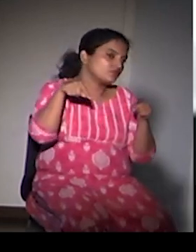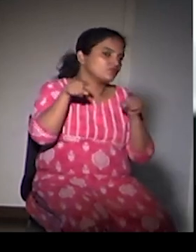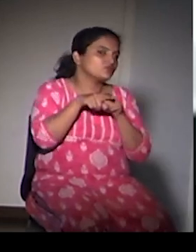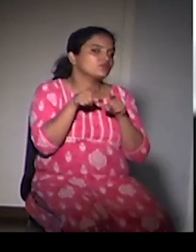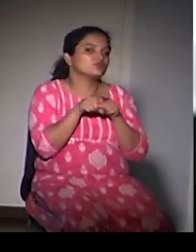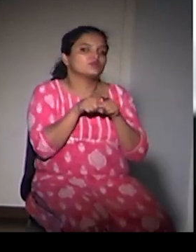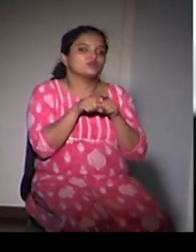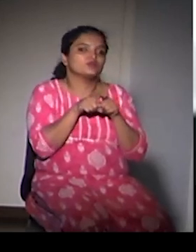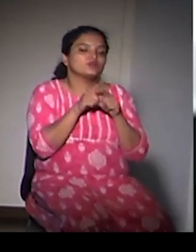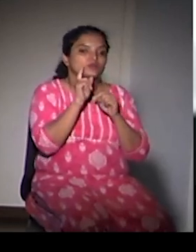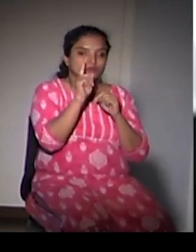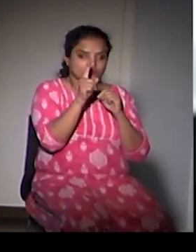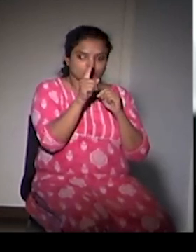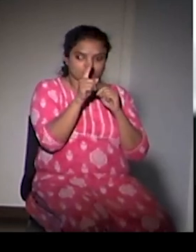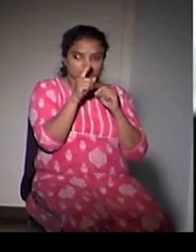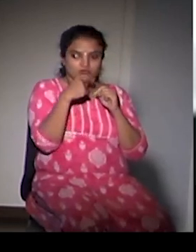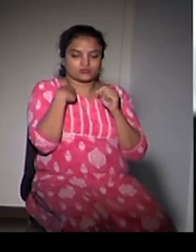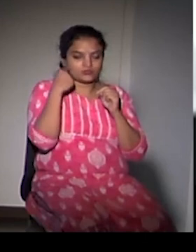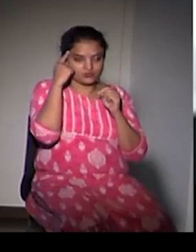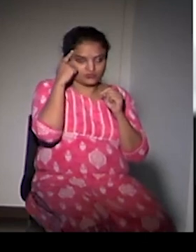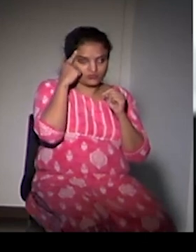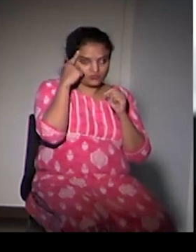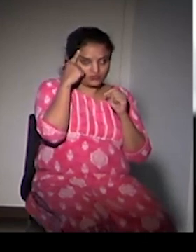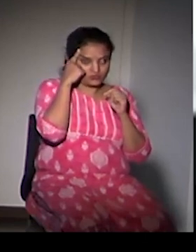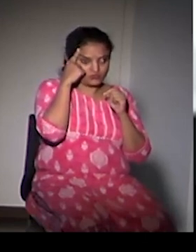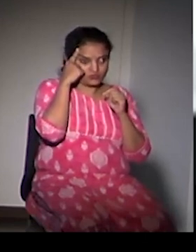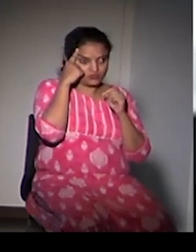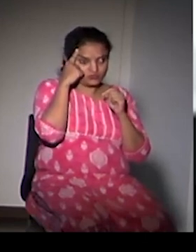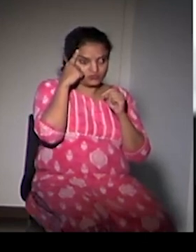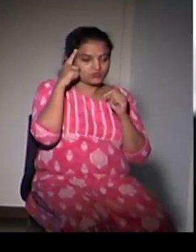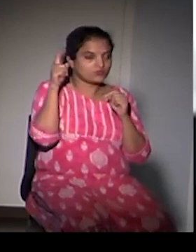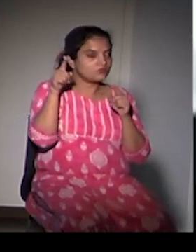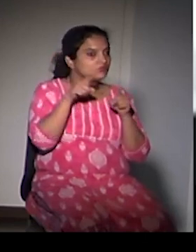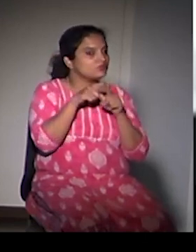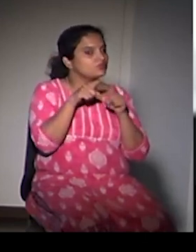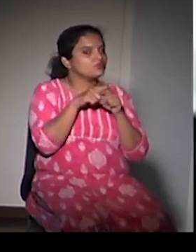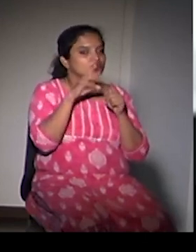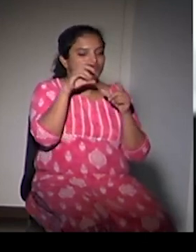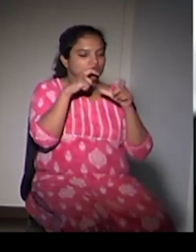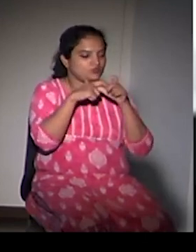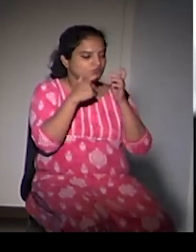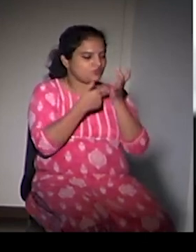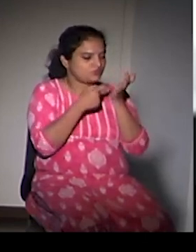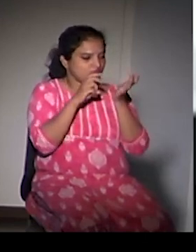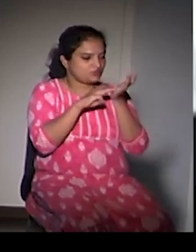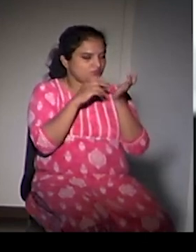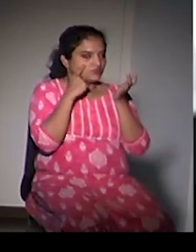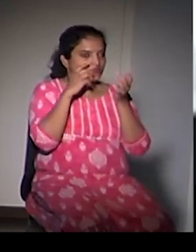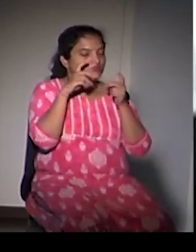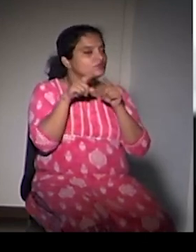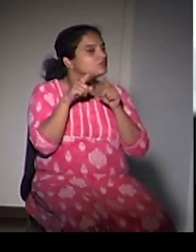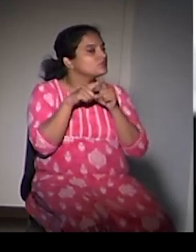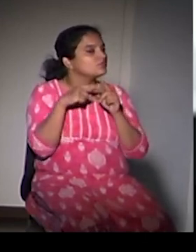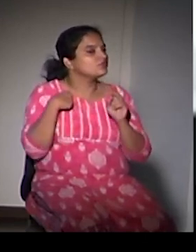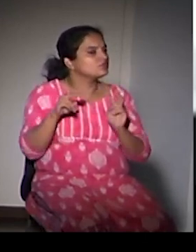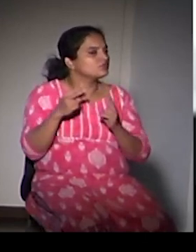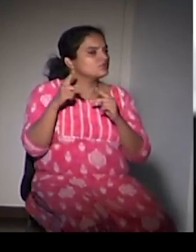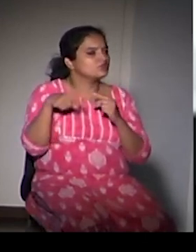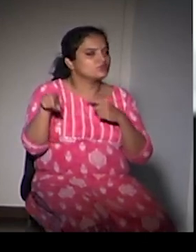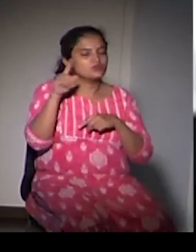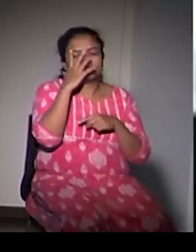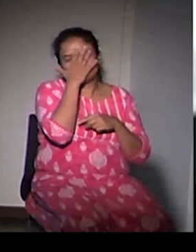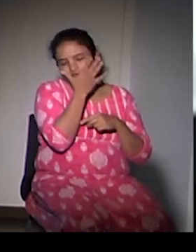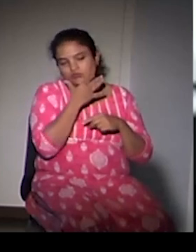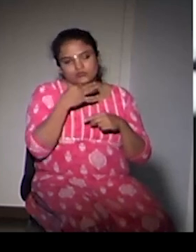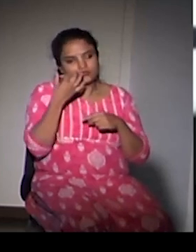textiles, but they're as ceramic tiles, they're very, very unusual and beautifully painted as